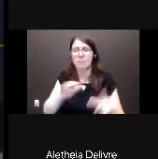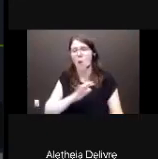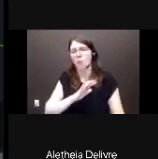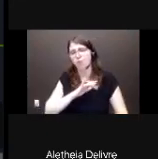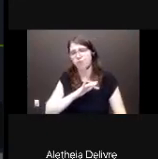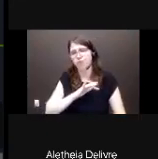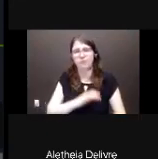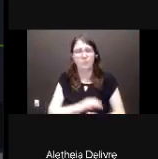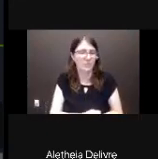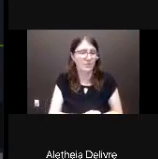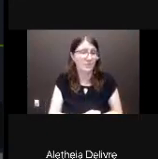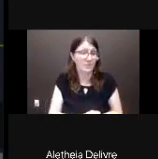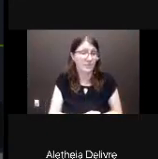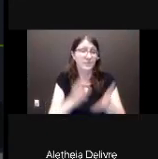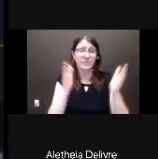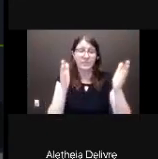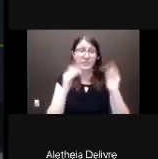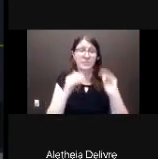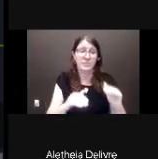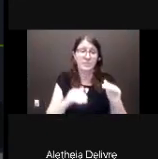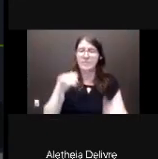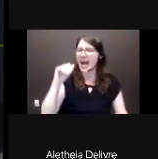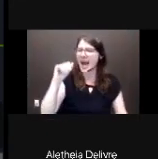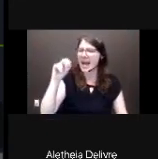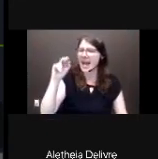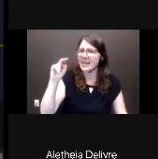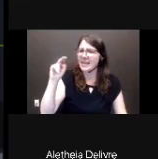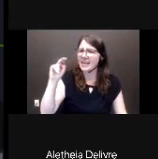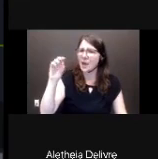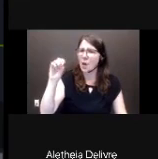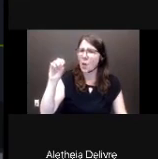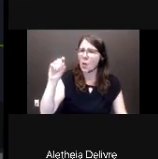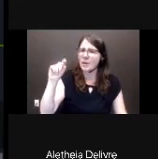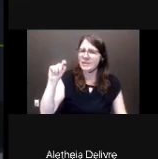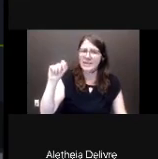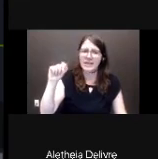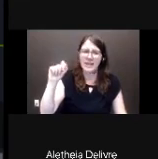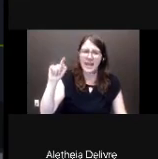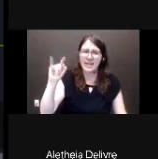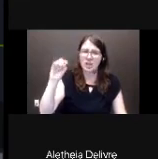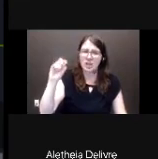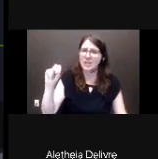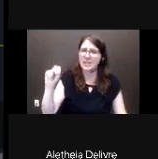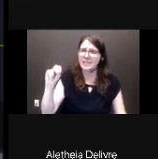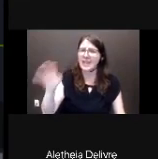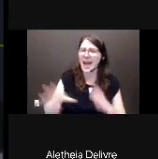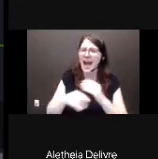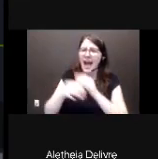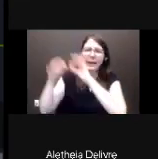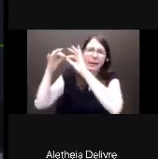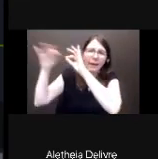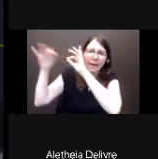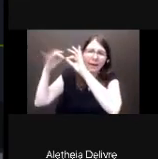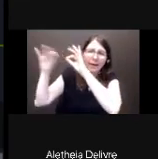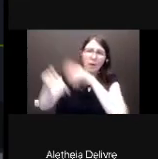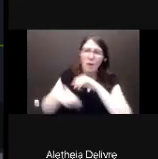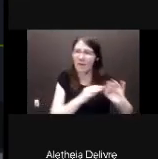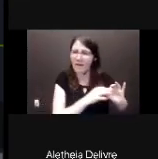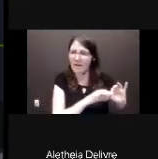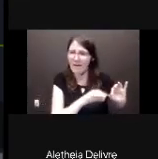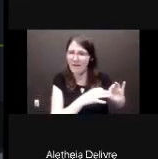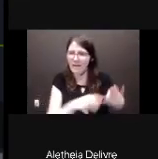the annotations. I really like this feature and I use it a lot in my videos nowadays. So I'm not sure where exactly I can show